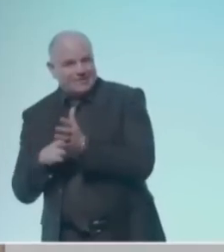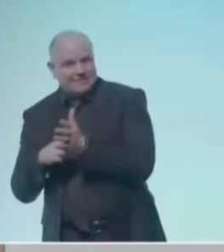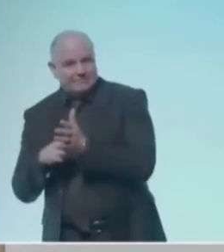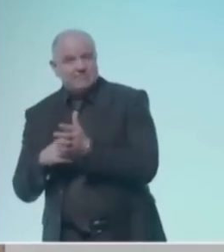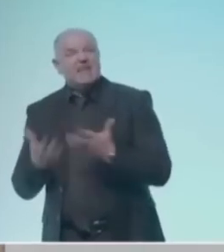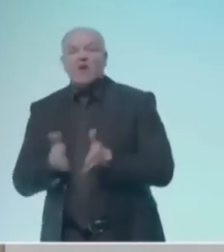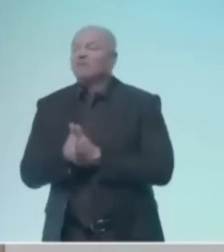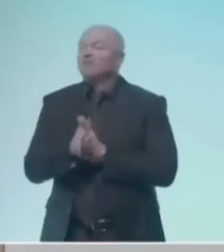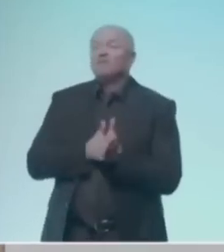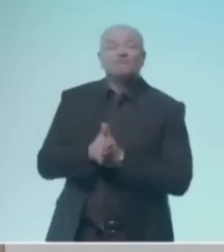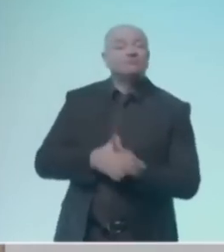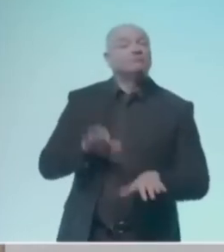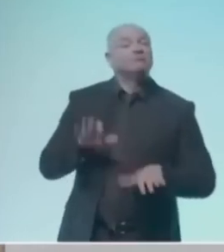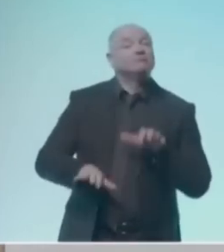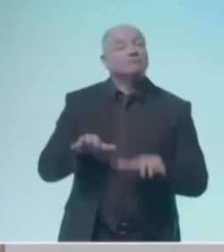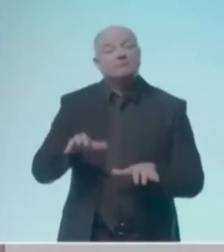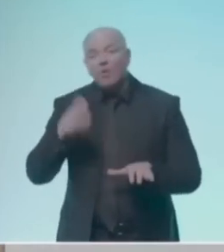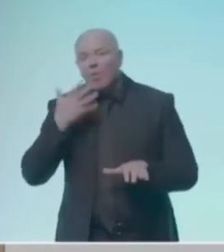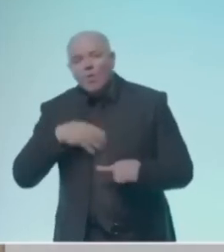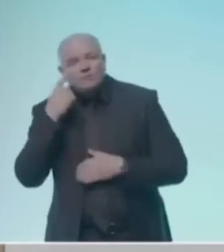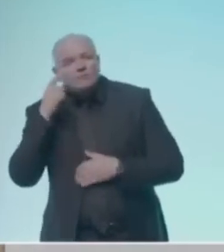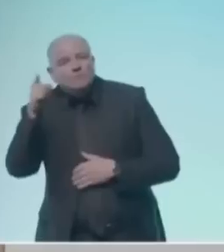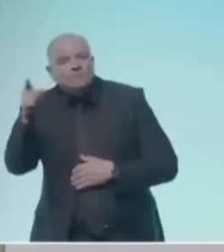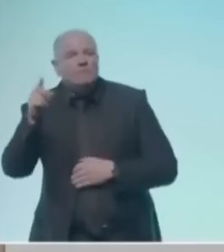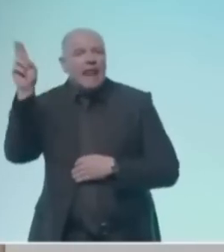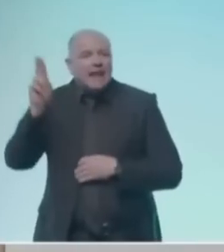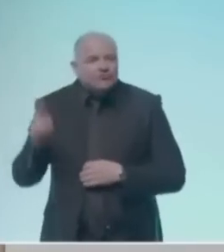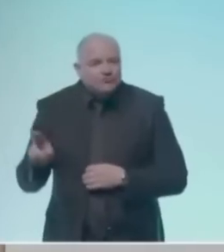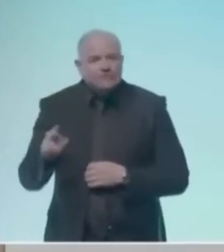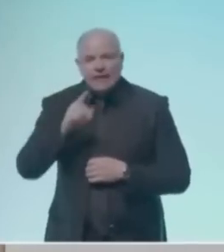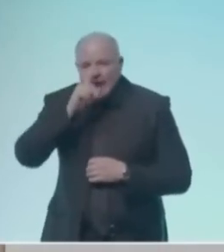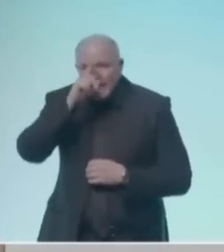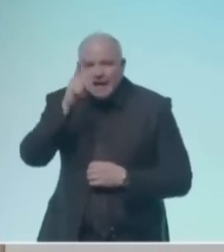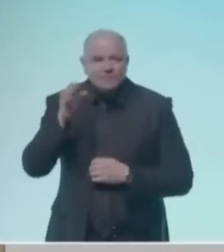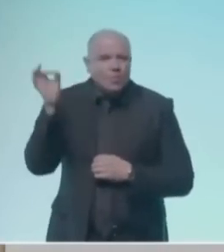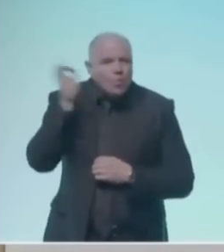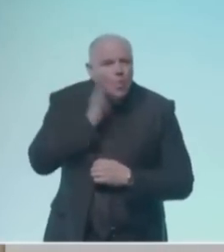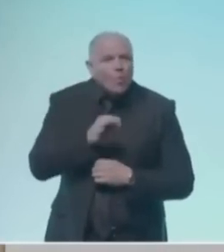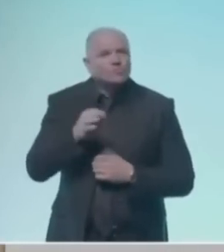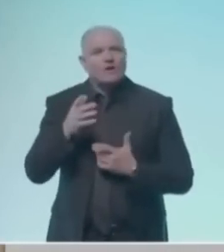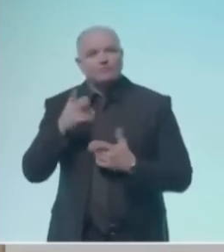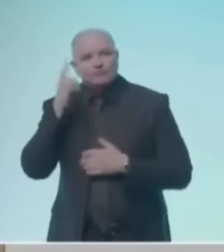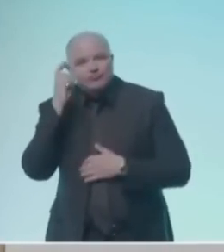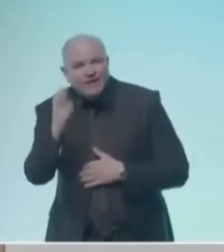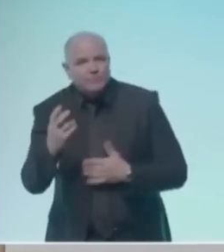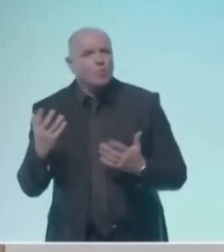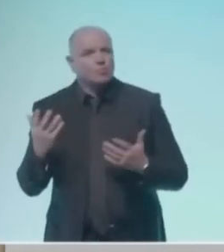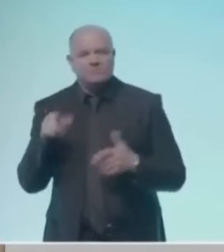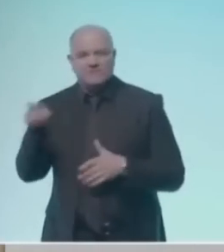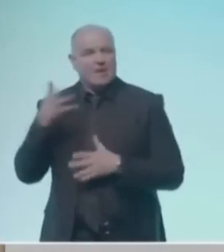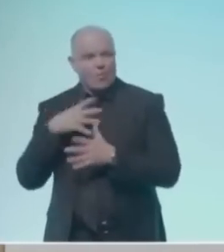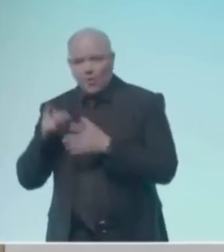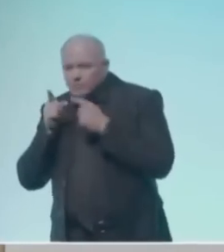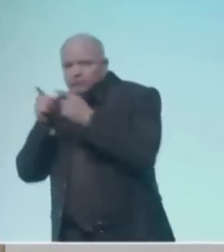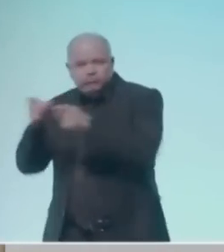seeking opportunities to compromise our critical national infrastructure. We have experienced attempted